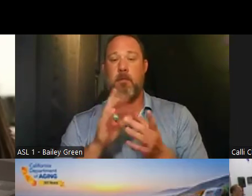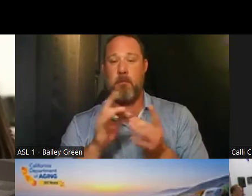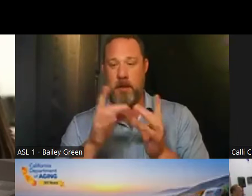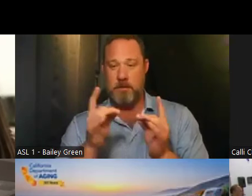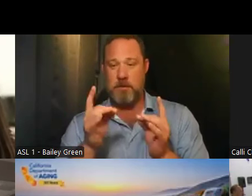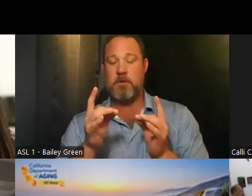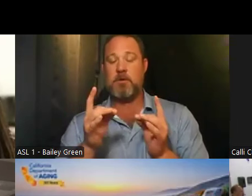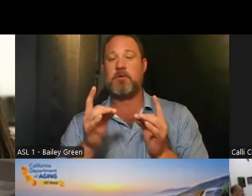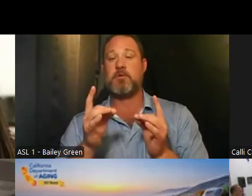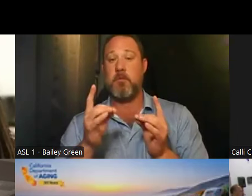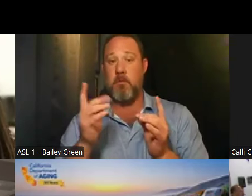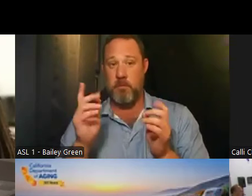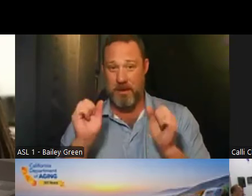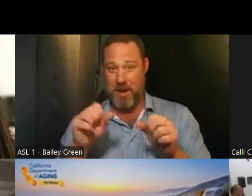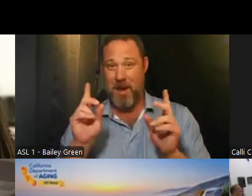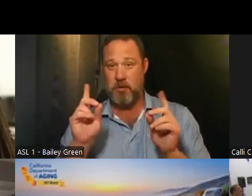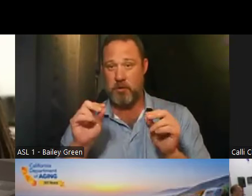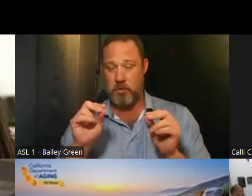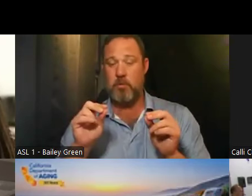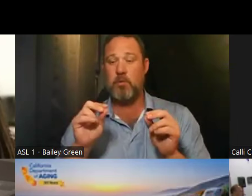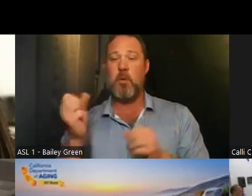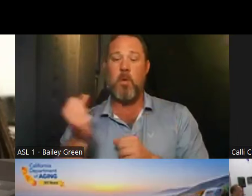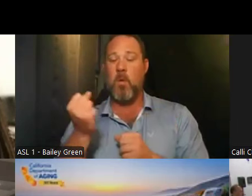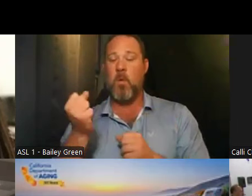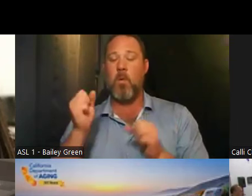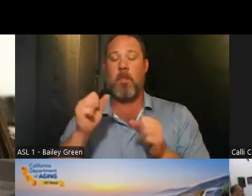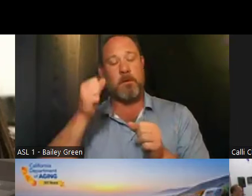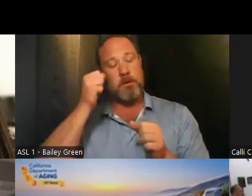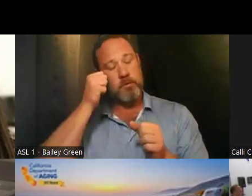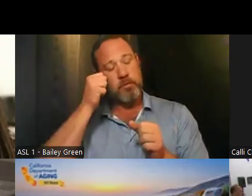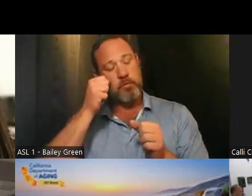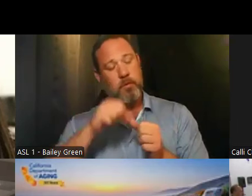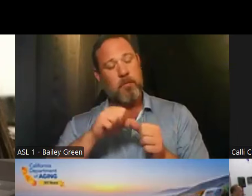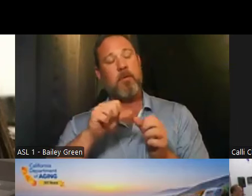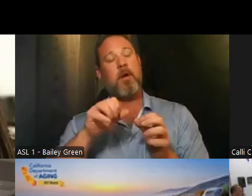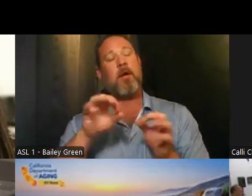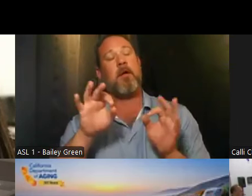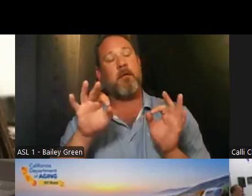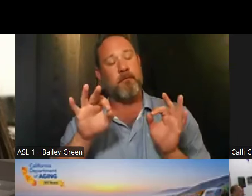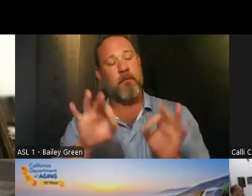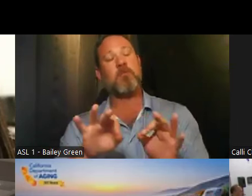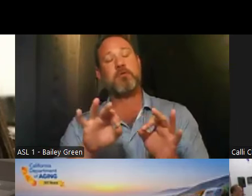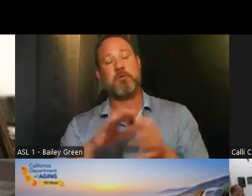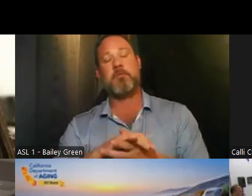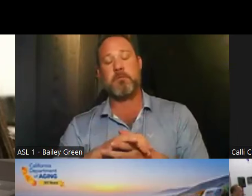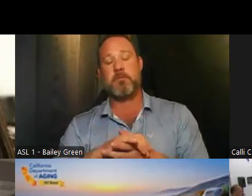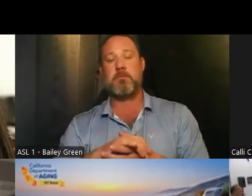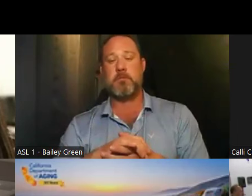there is something one can do for people to hold on to their ability to remember and function right